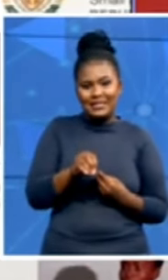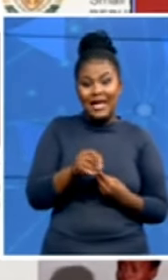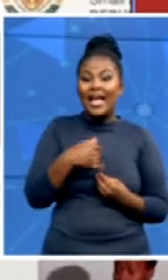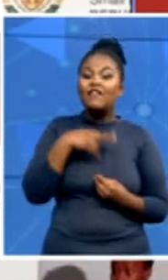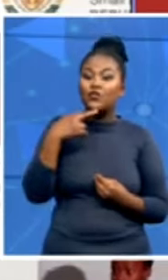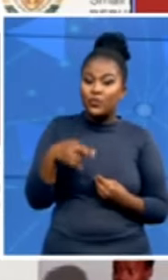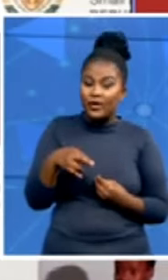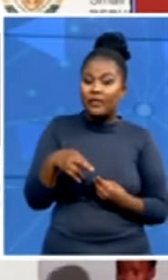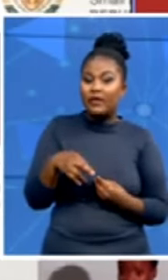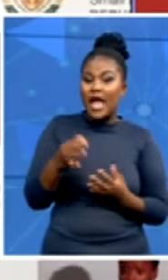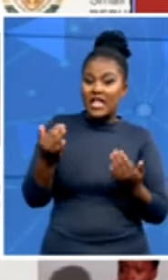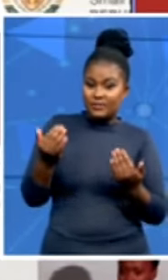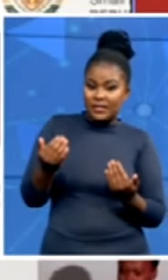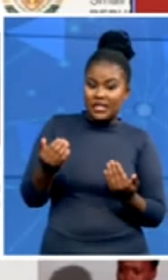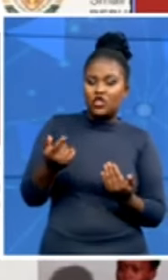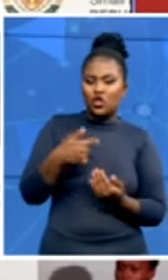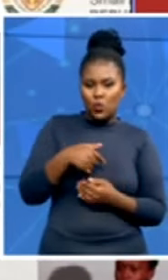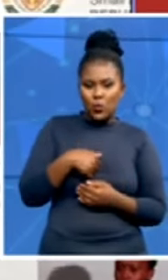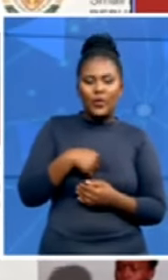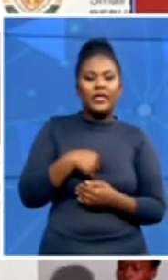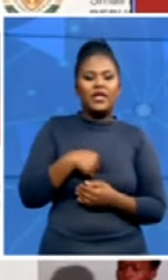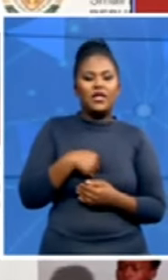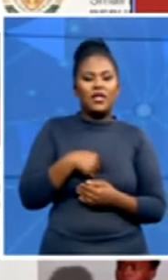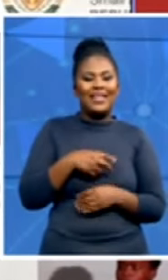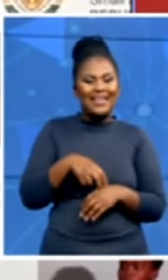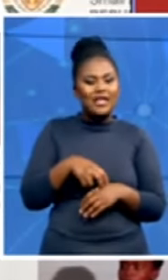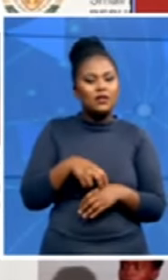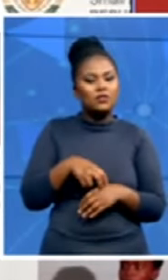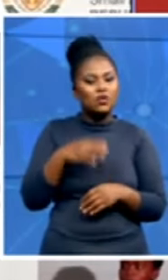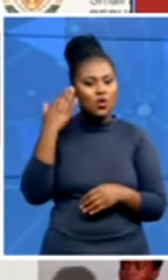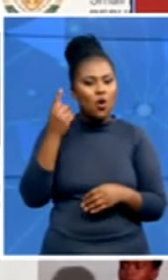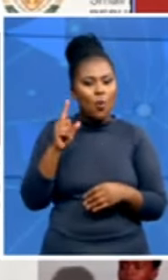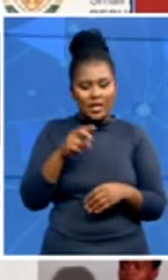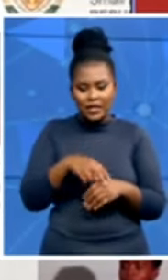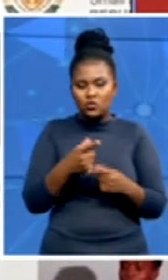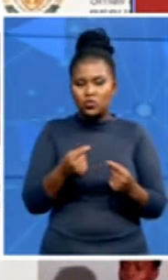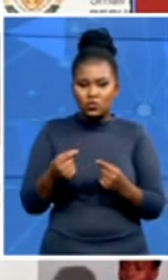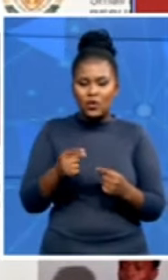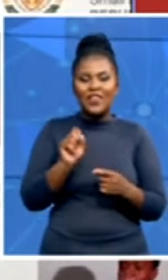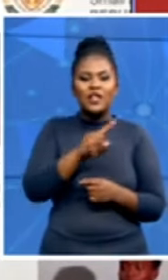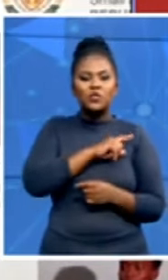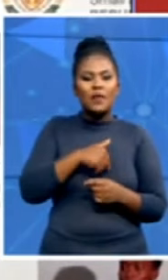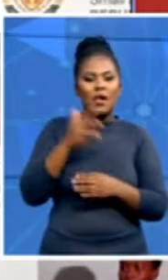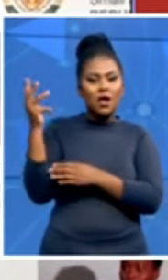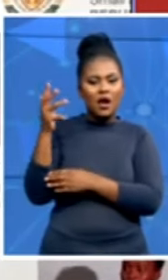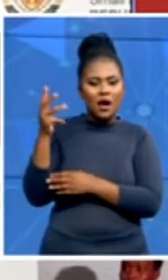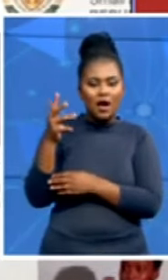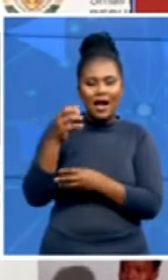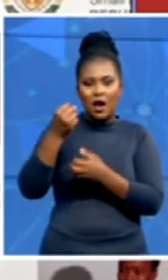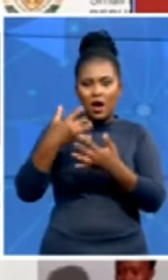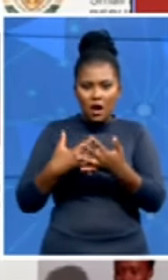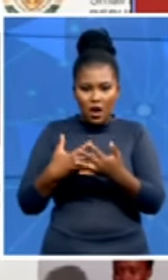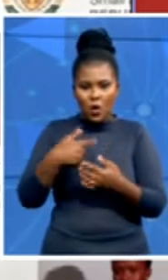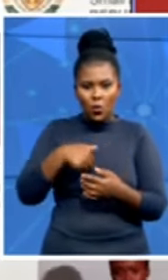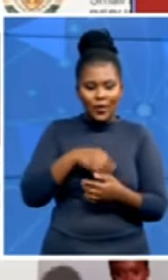that there's more that needs to be done. Hence, I spoke of the entire ecosystem that we are looking at. Whilst we're looking at government spend, we're looking